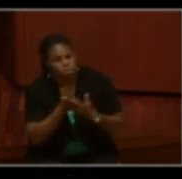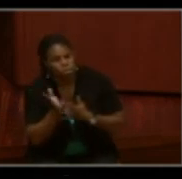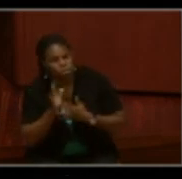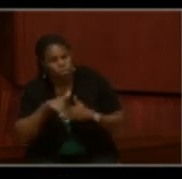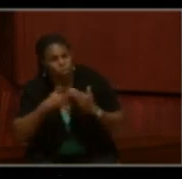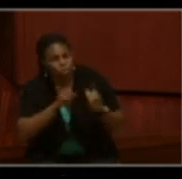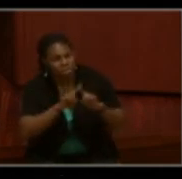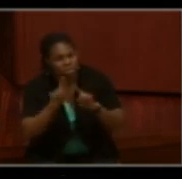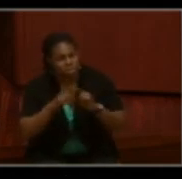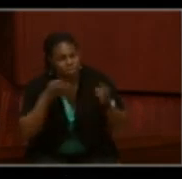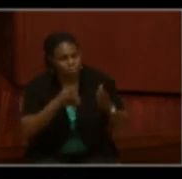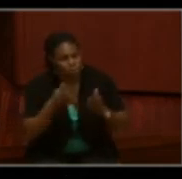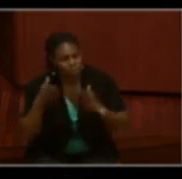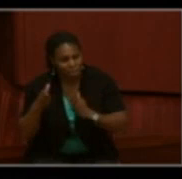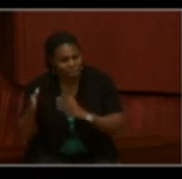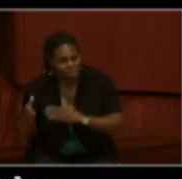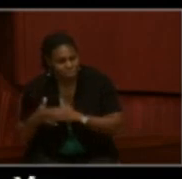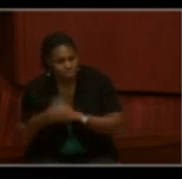different methods.